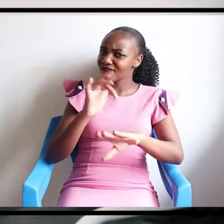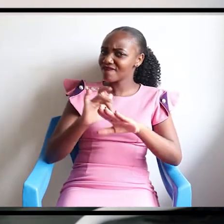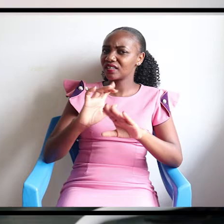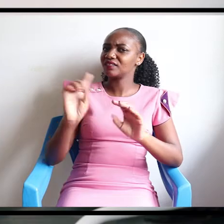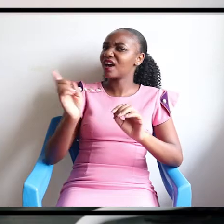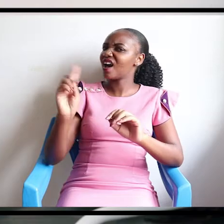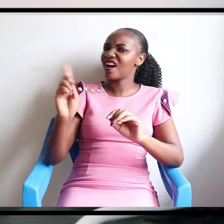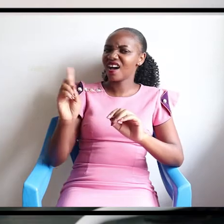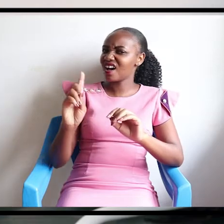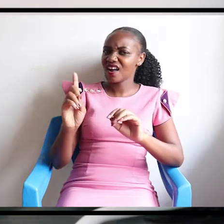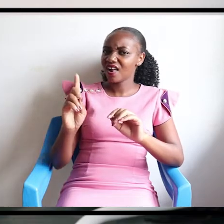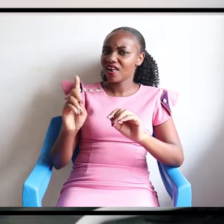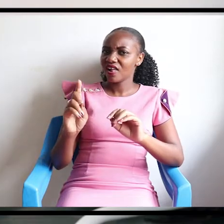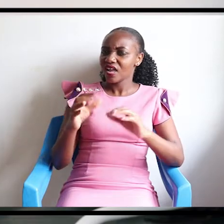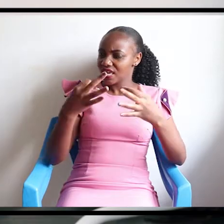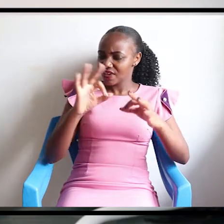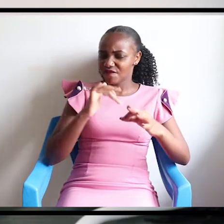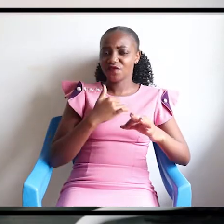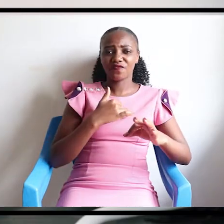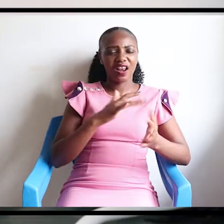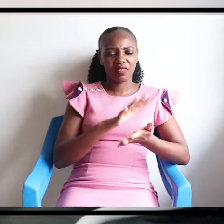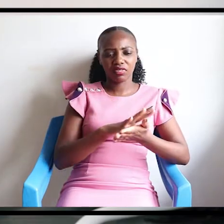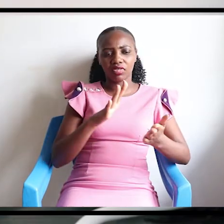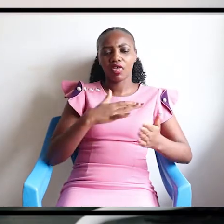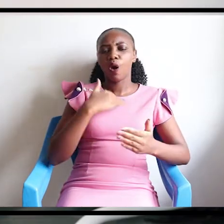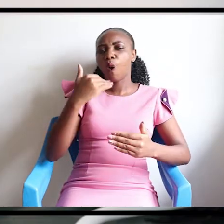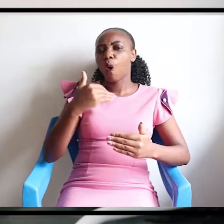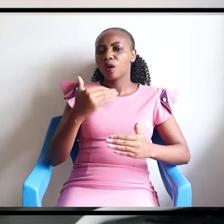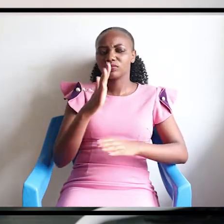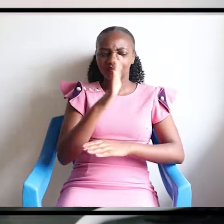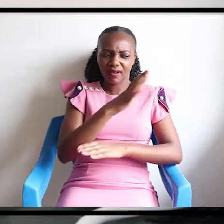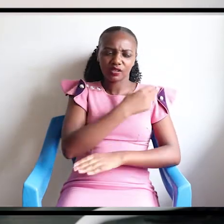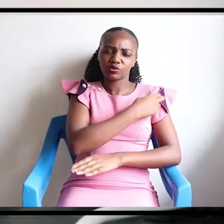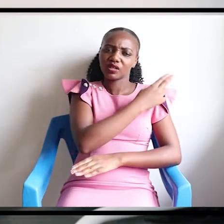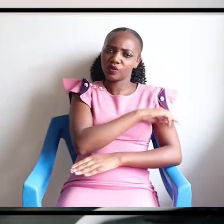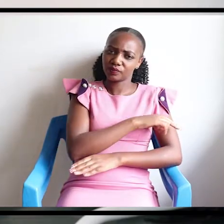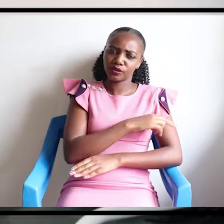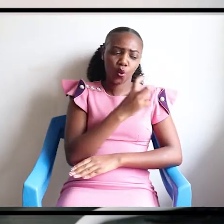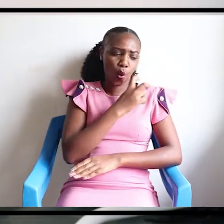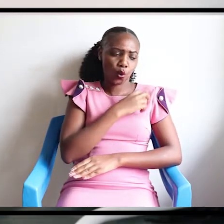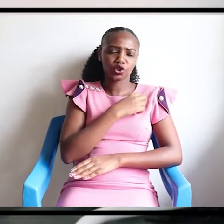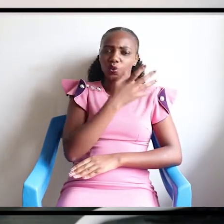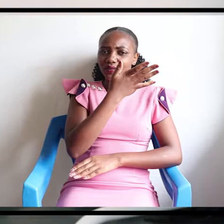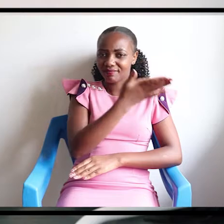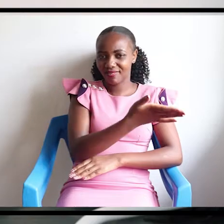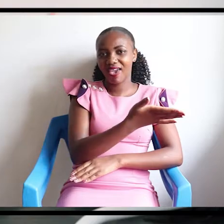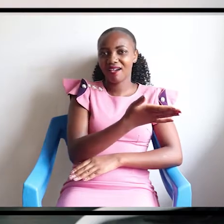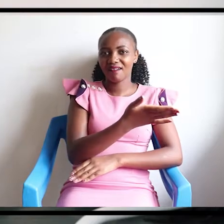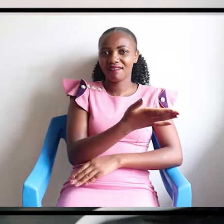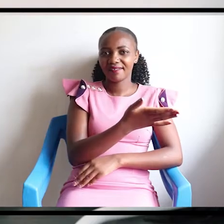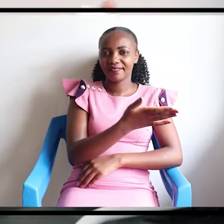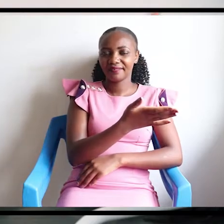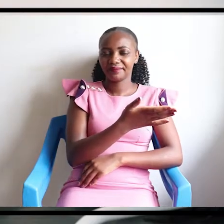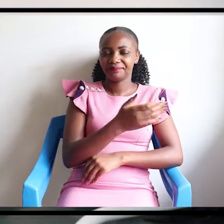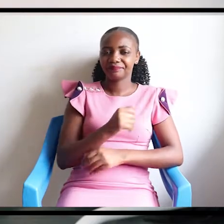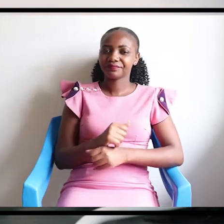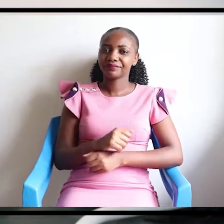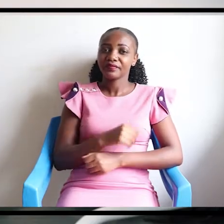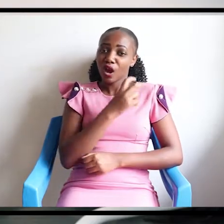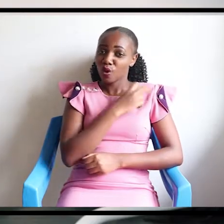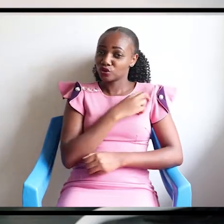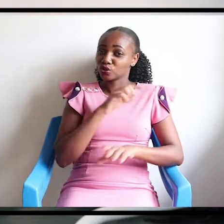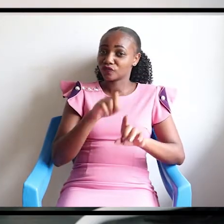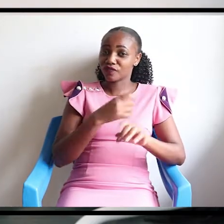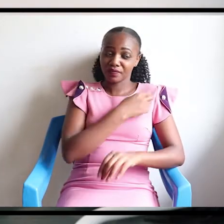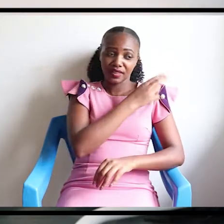If you feel you cannot handle the side effect, kindly you go back to the facility and not get to the chemist or manage. Your neighbor tells you, I